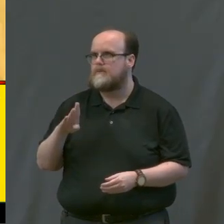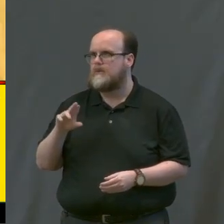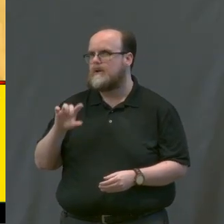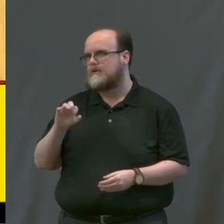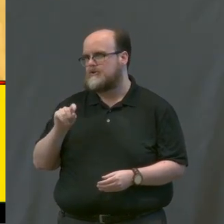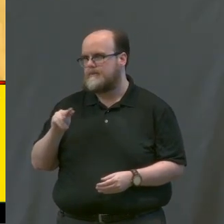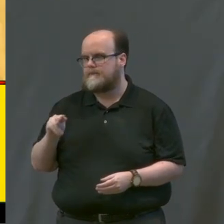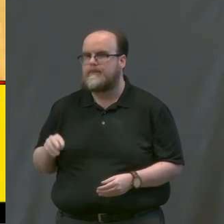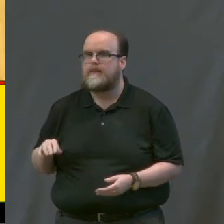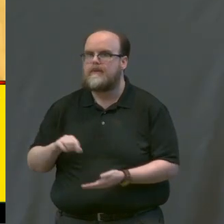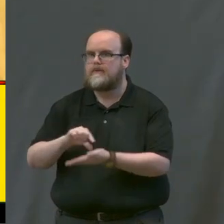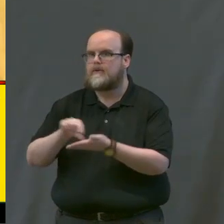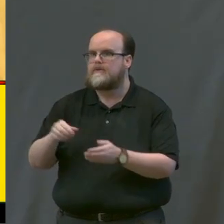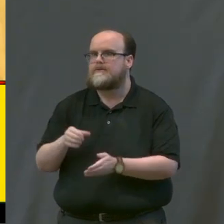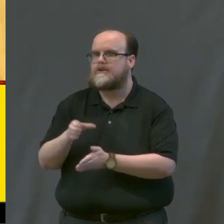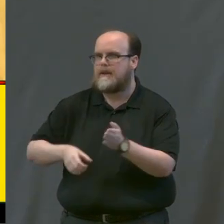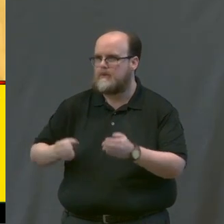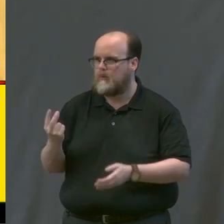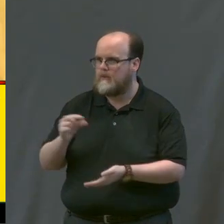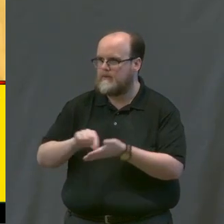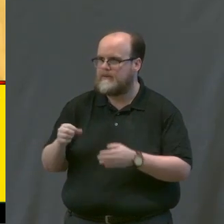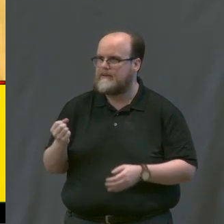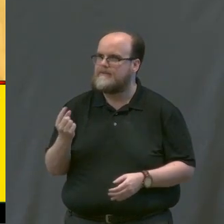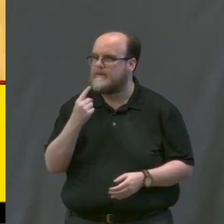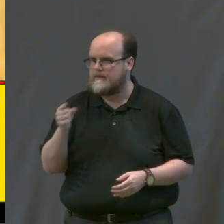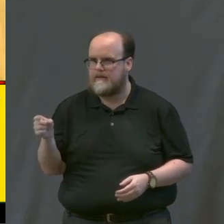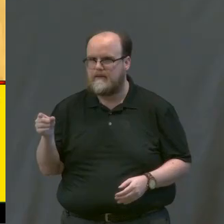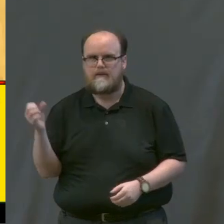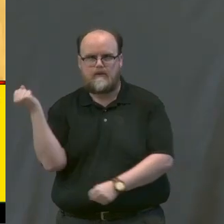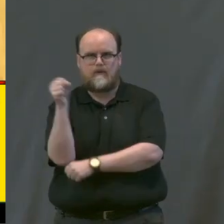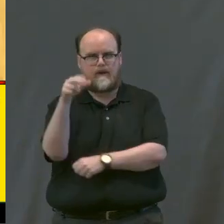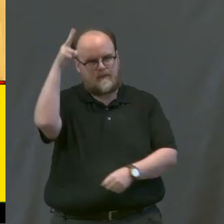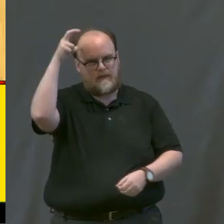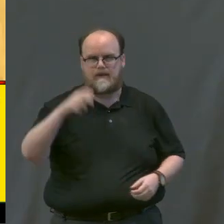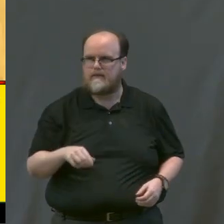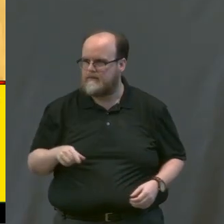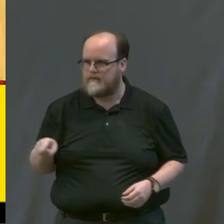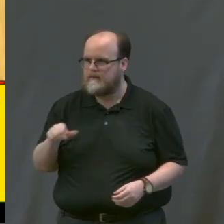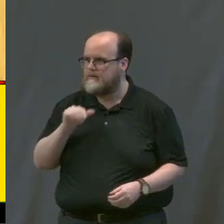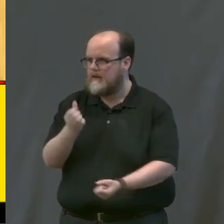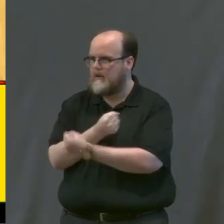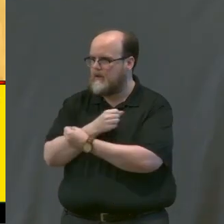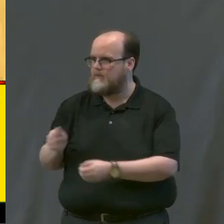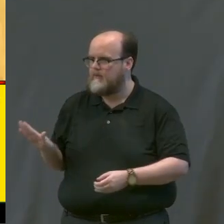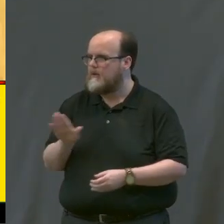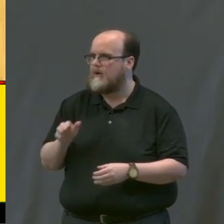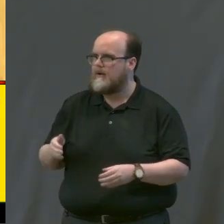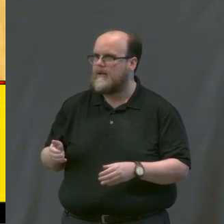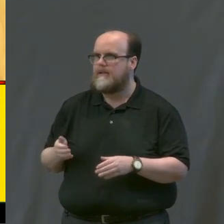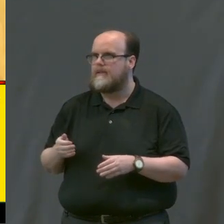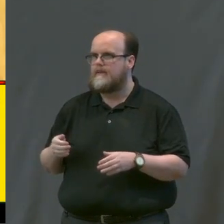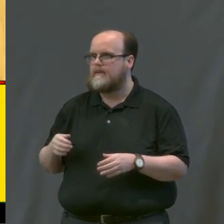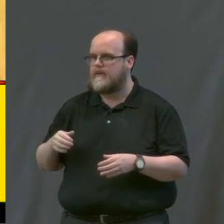This verse, chapter 12, verse 11, says, "And they overcame Satan, and they loved not their lives, even to the point of